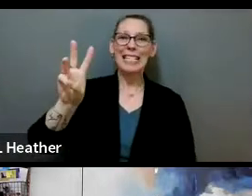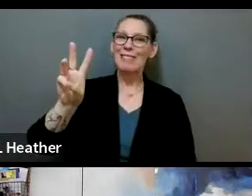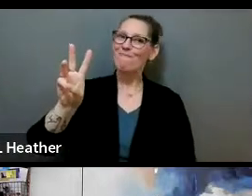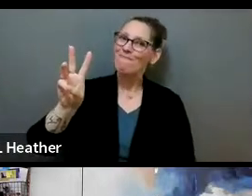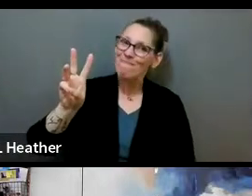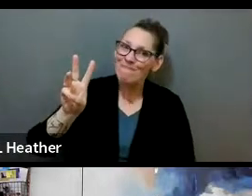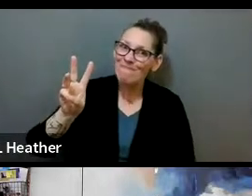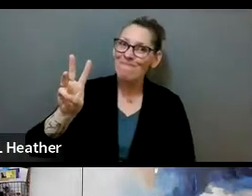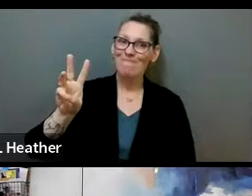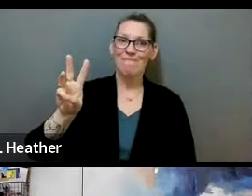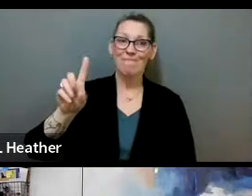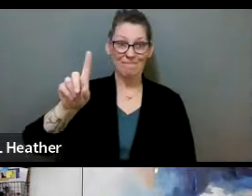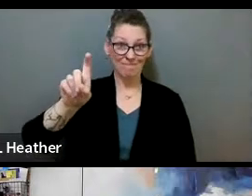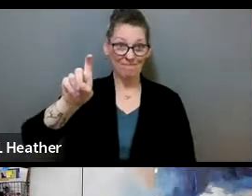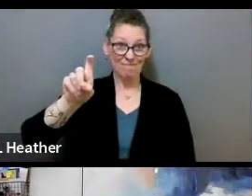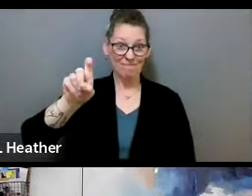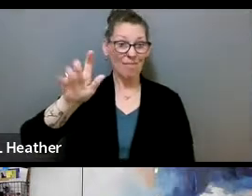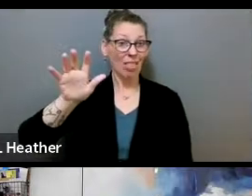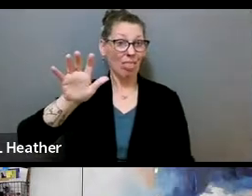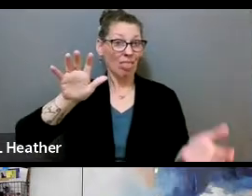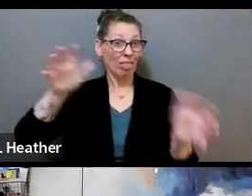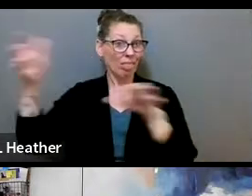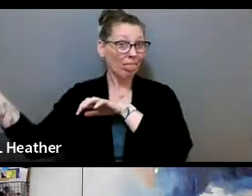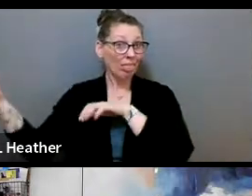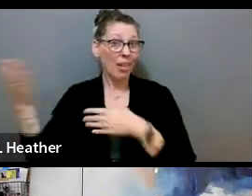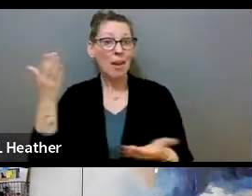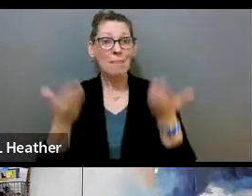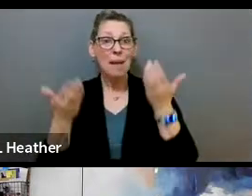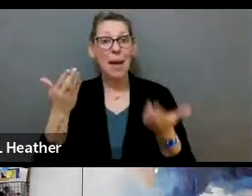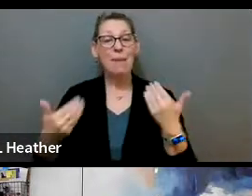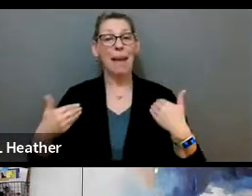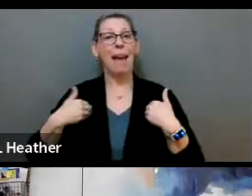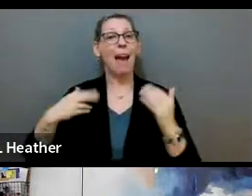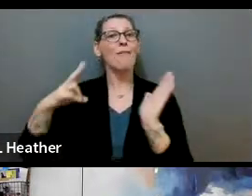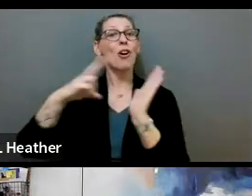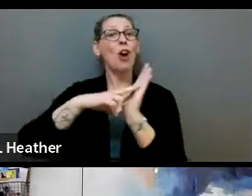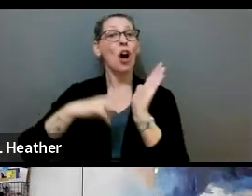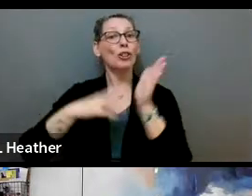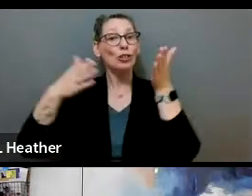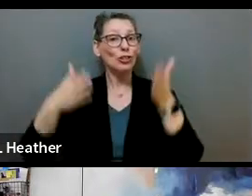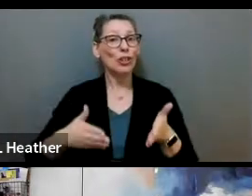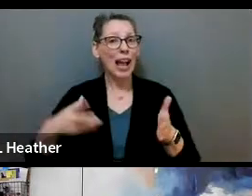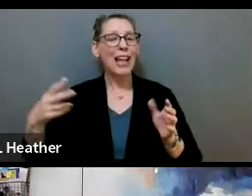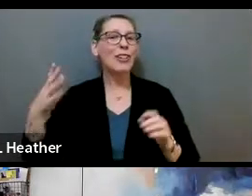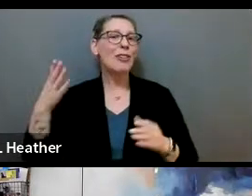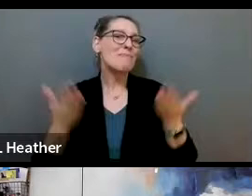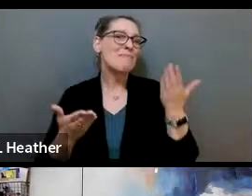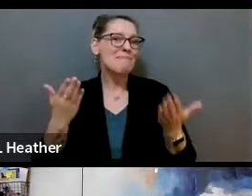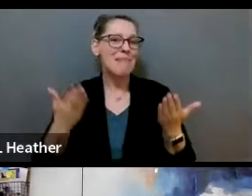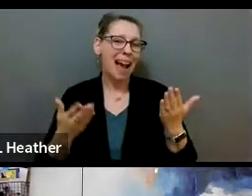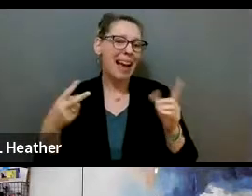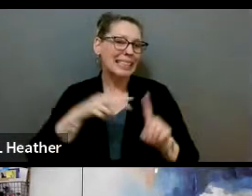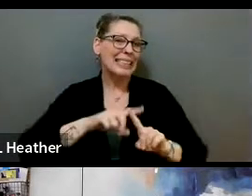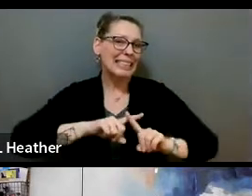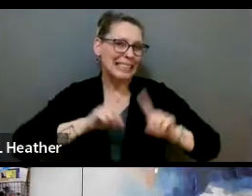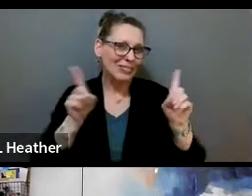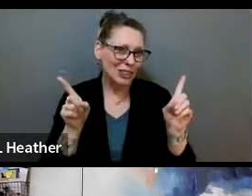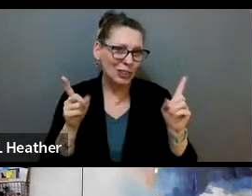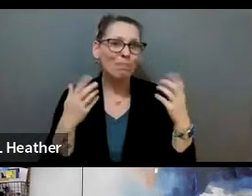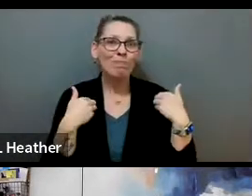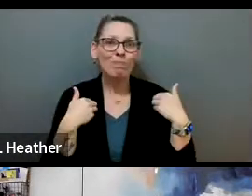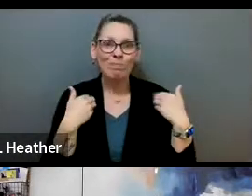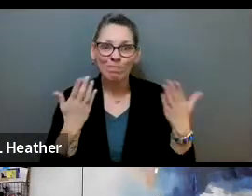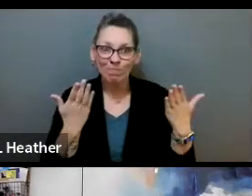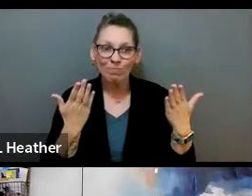know that it's a dead issue yet because we may have a contractor that may see a different way. But